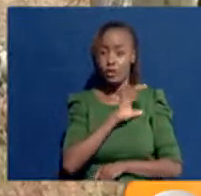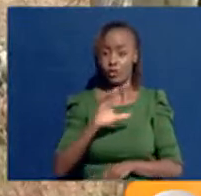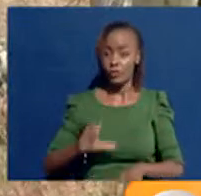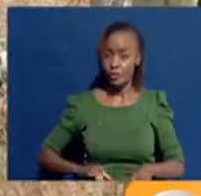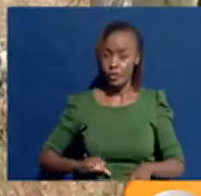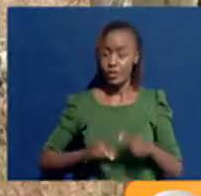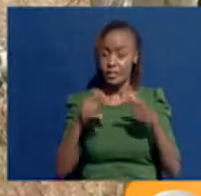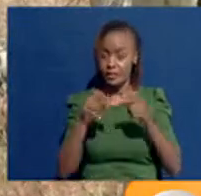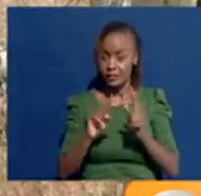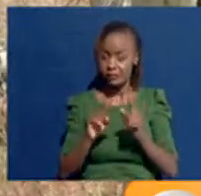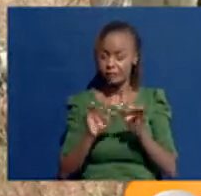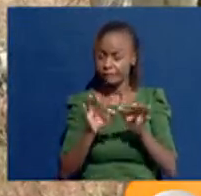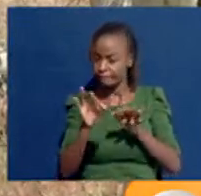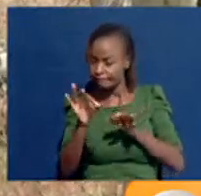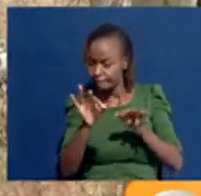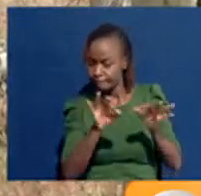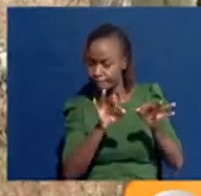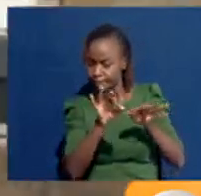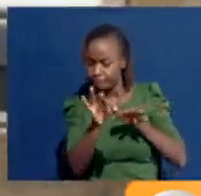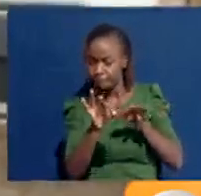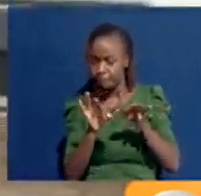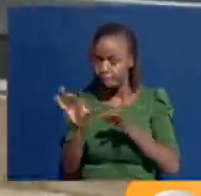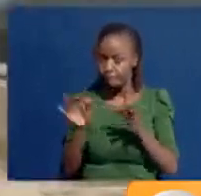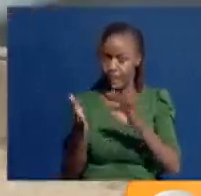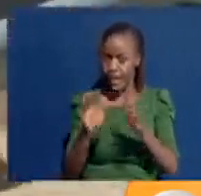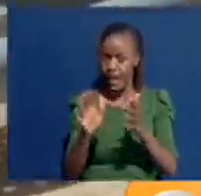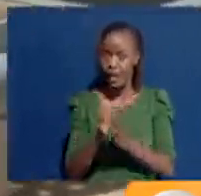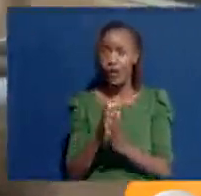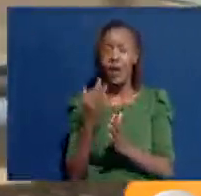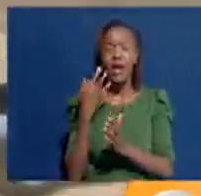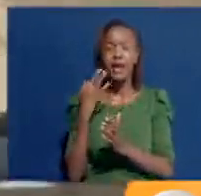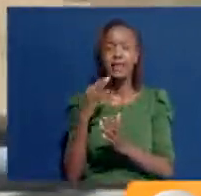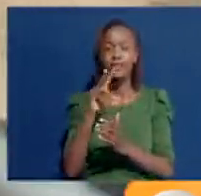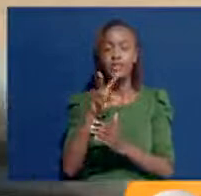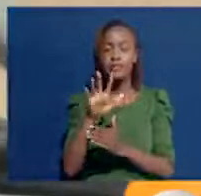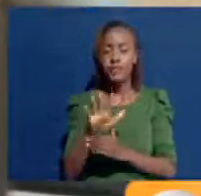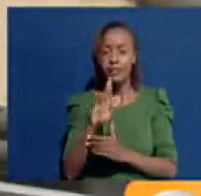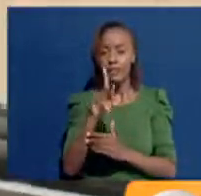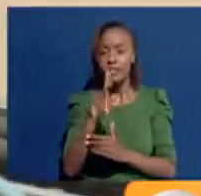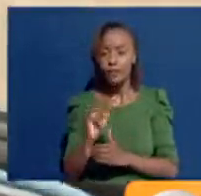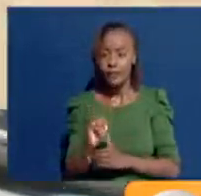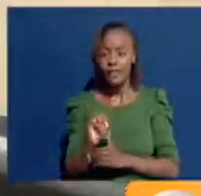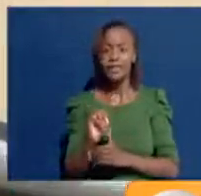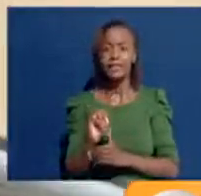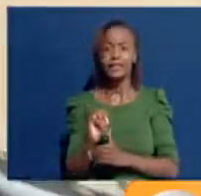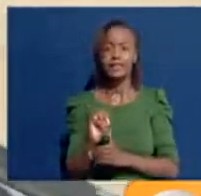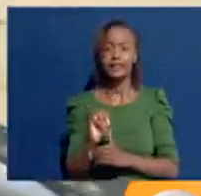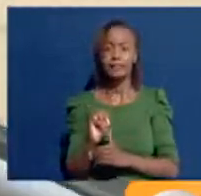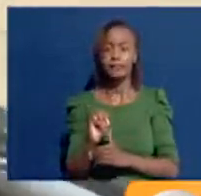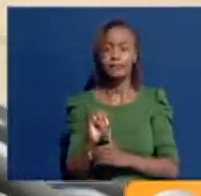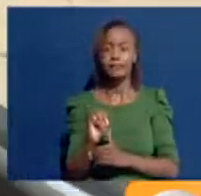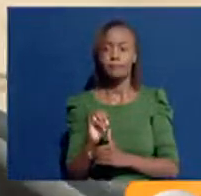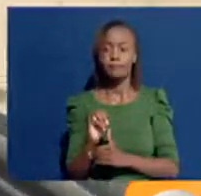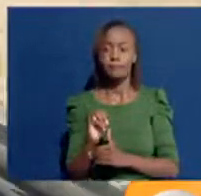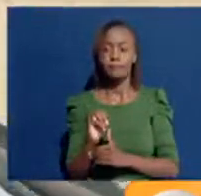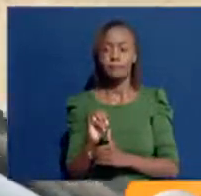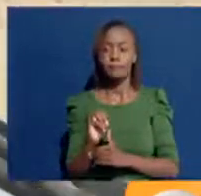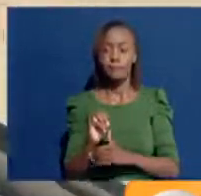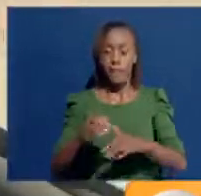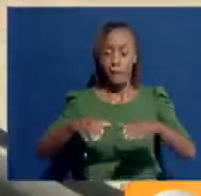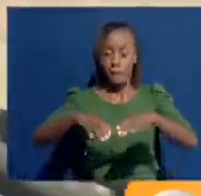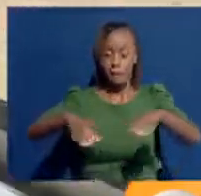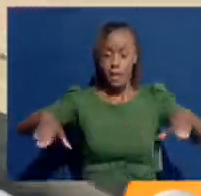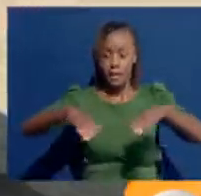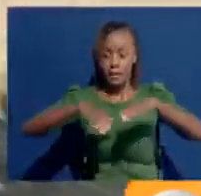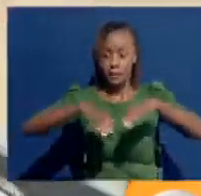already mapped the passage of the 824 kilometers, 20-inch carbon steel oil